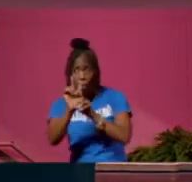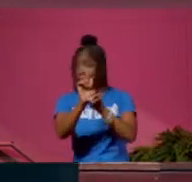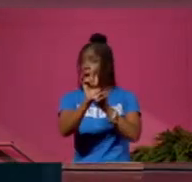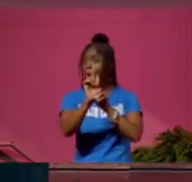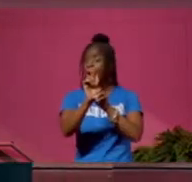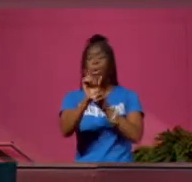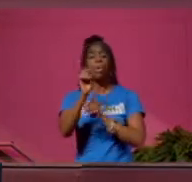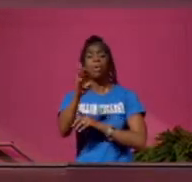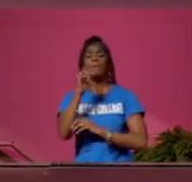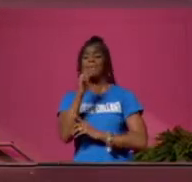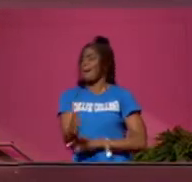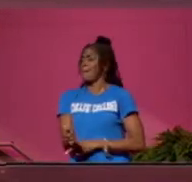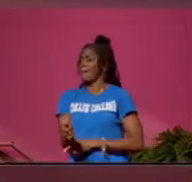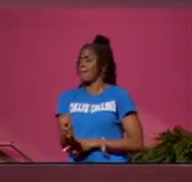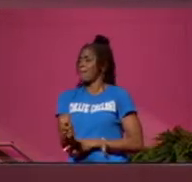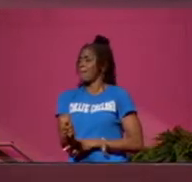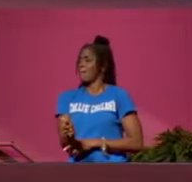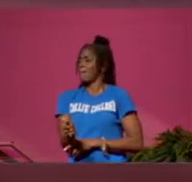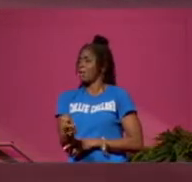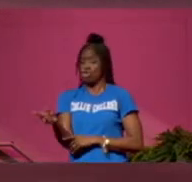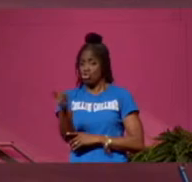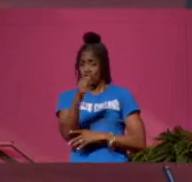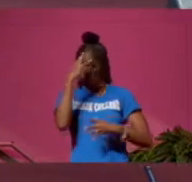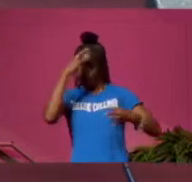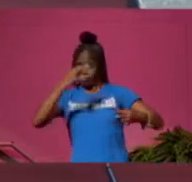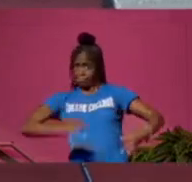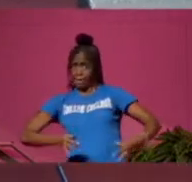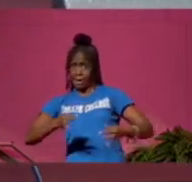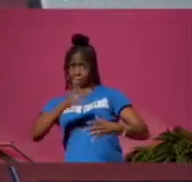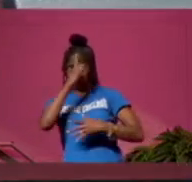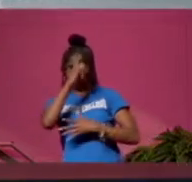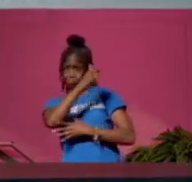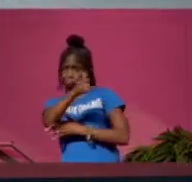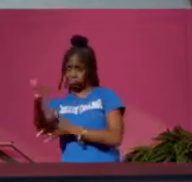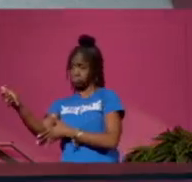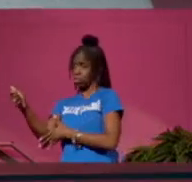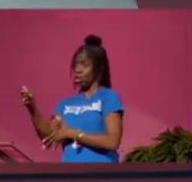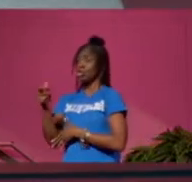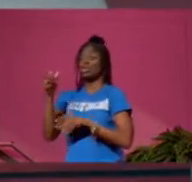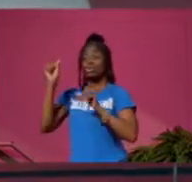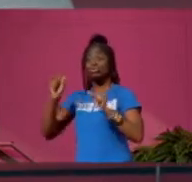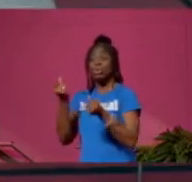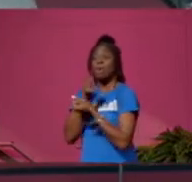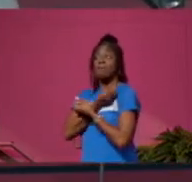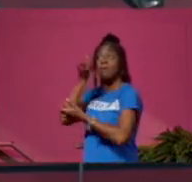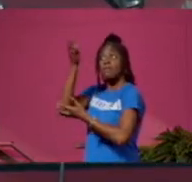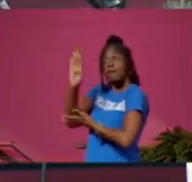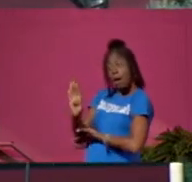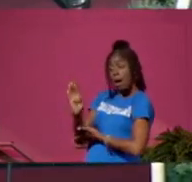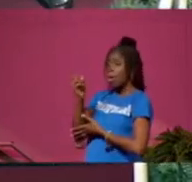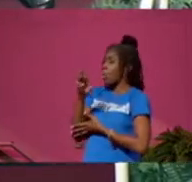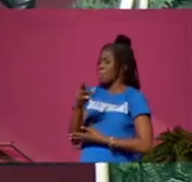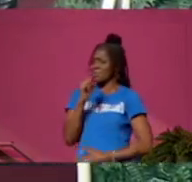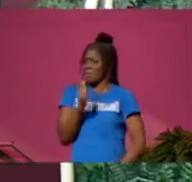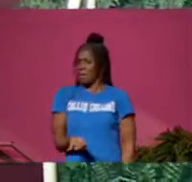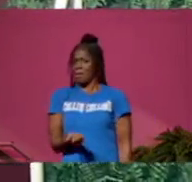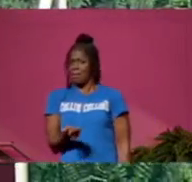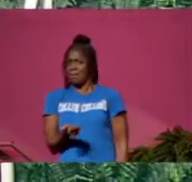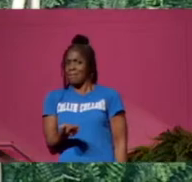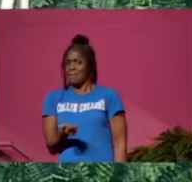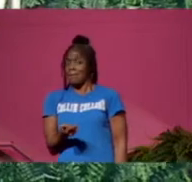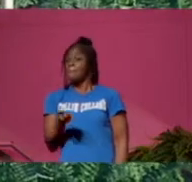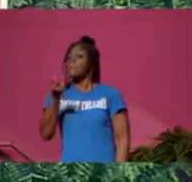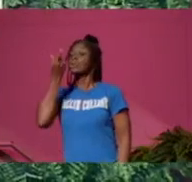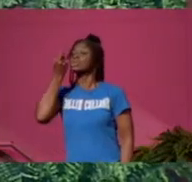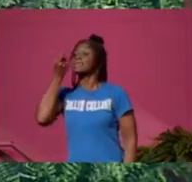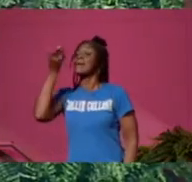don't have to choose him. Hey, God is like, look, you can either love me or don't. That's your business. But God is with you.